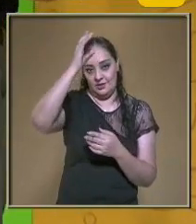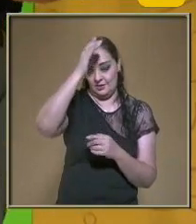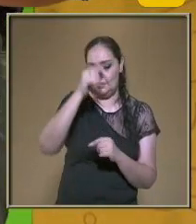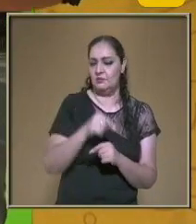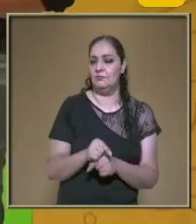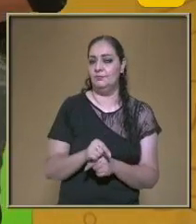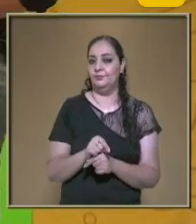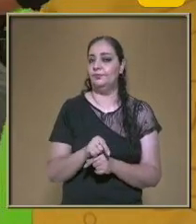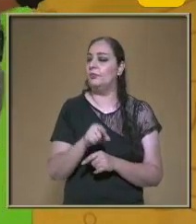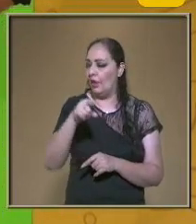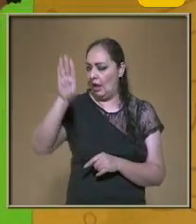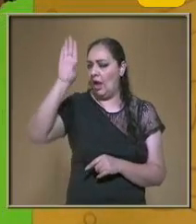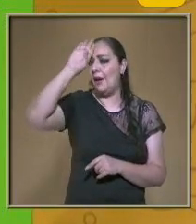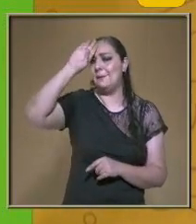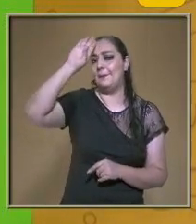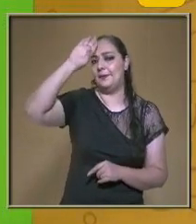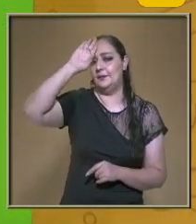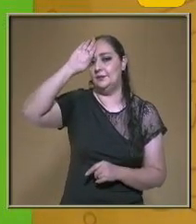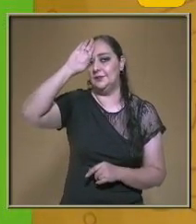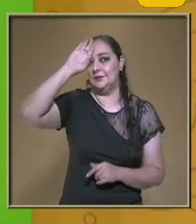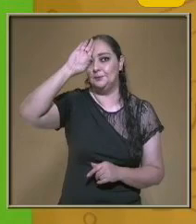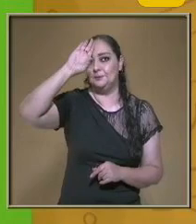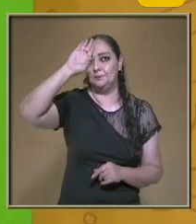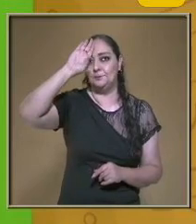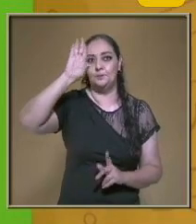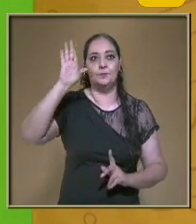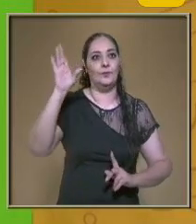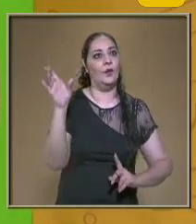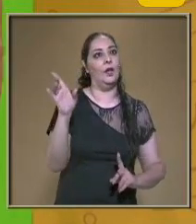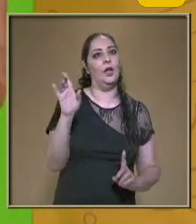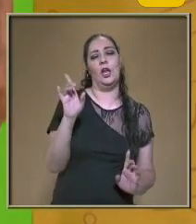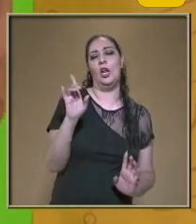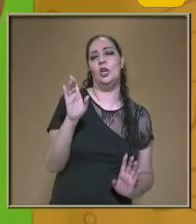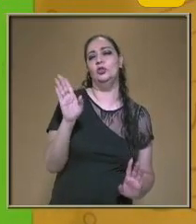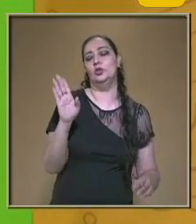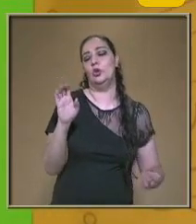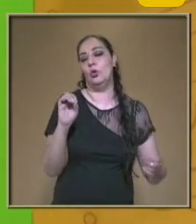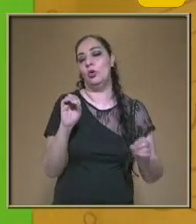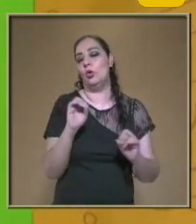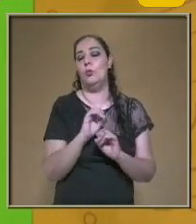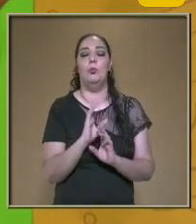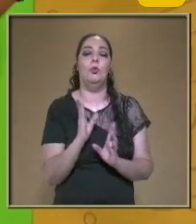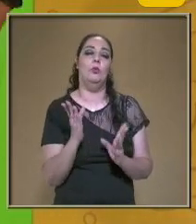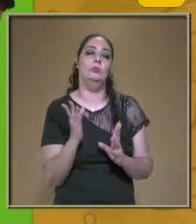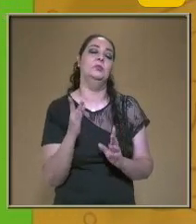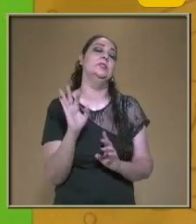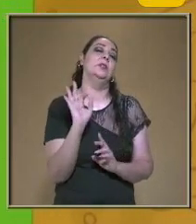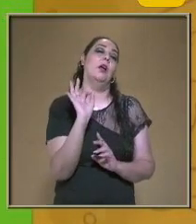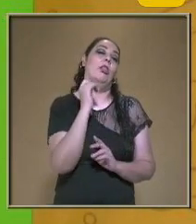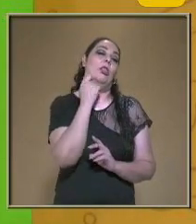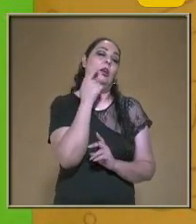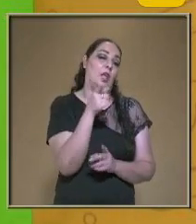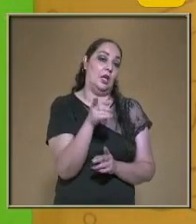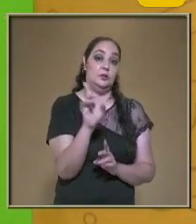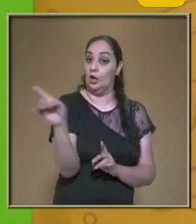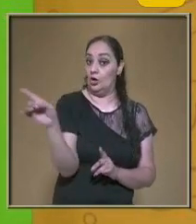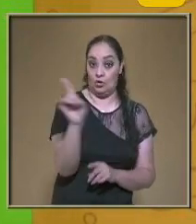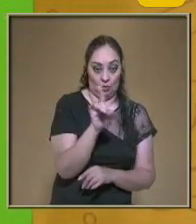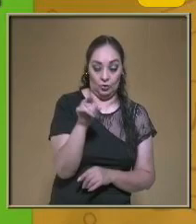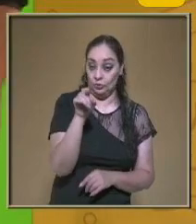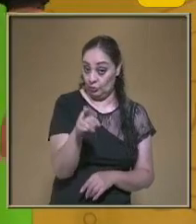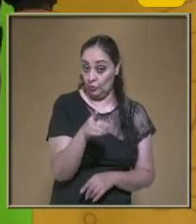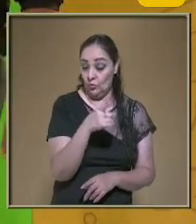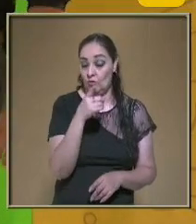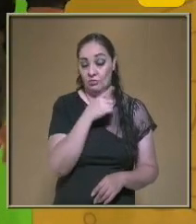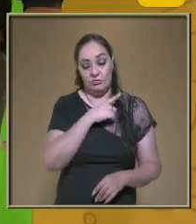about, they are not usual. They are like obligatory things that